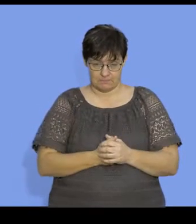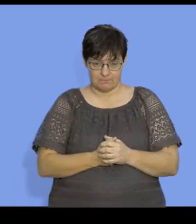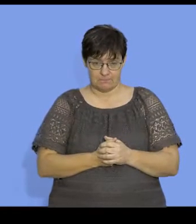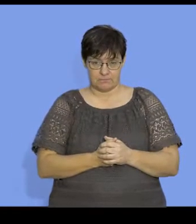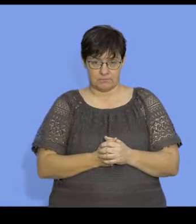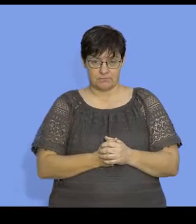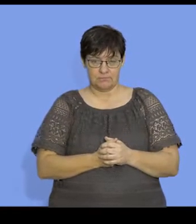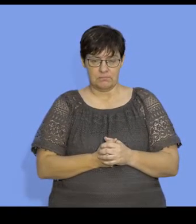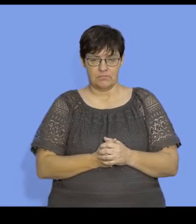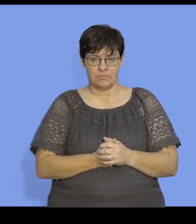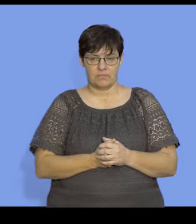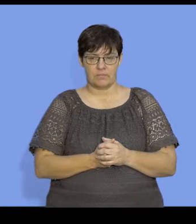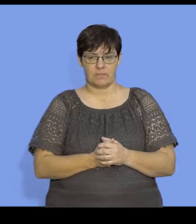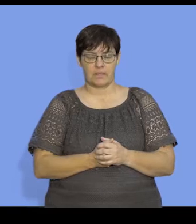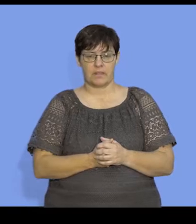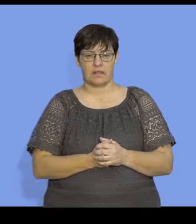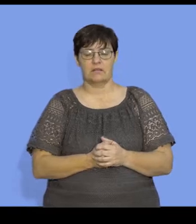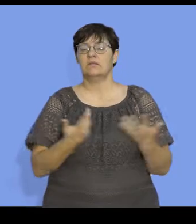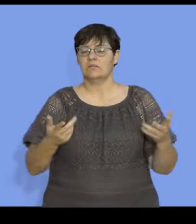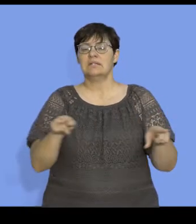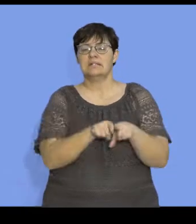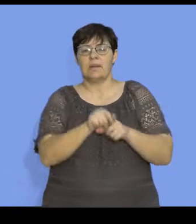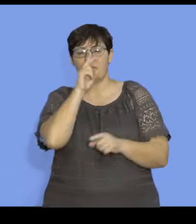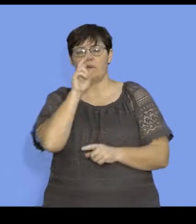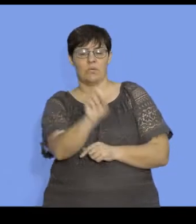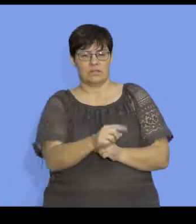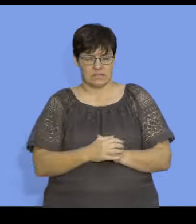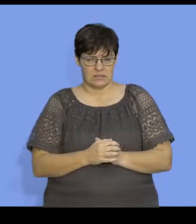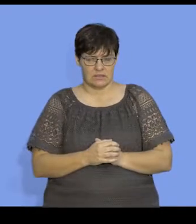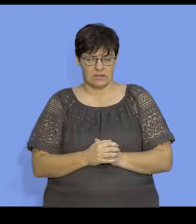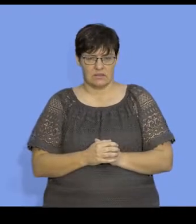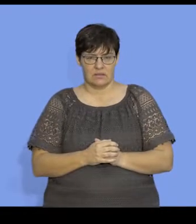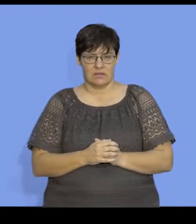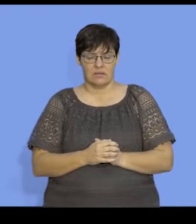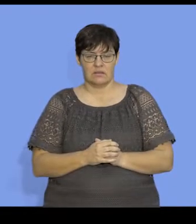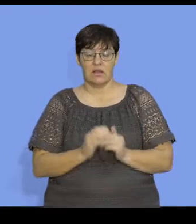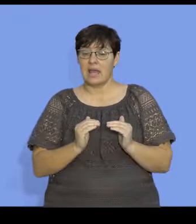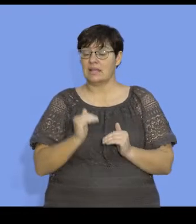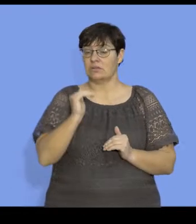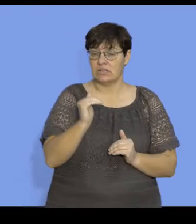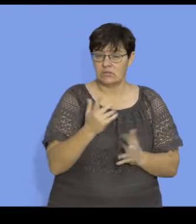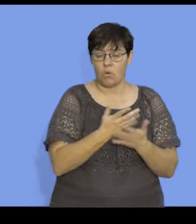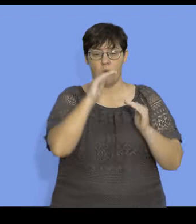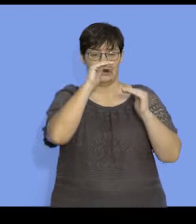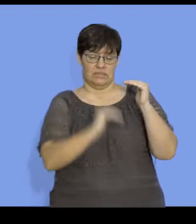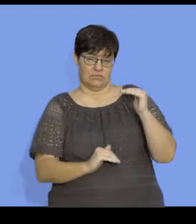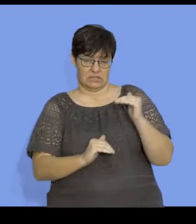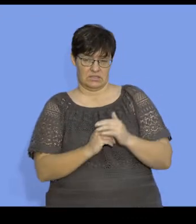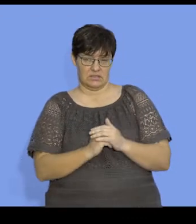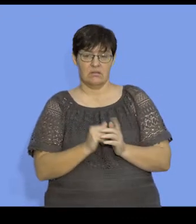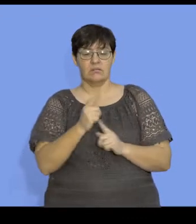So you also look at whether there will be an increase or a decrease in your long-term